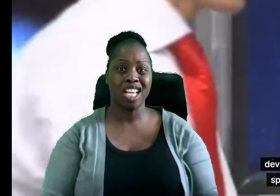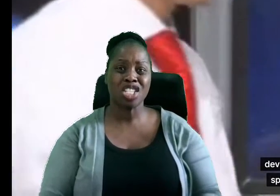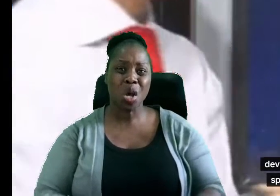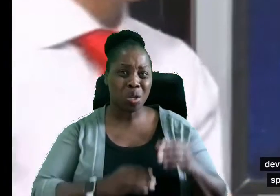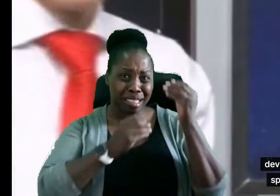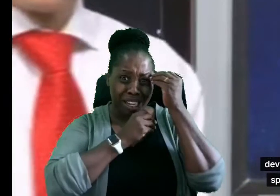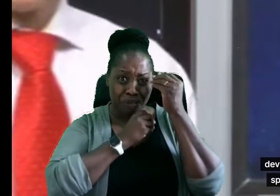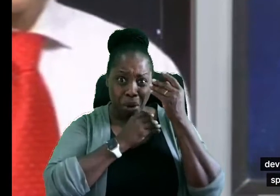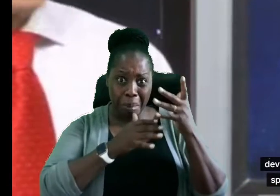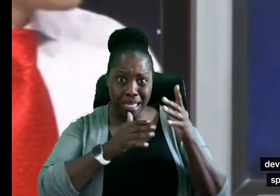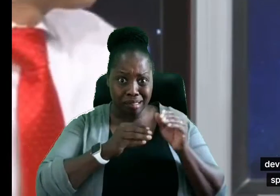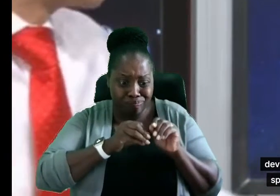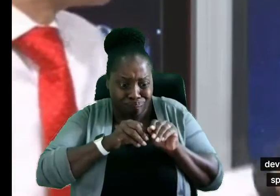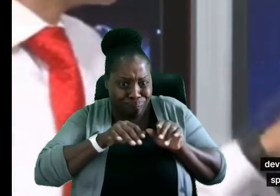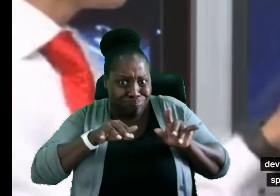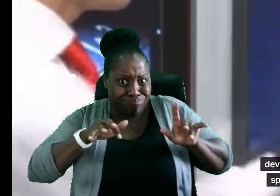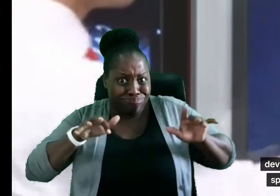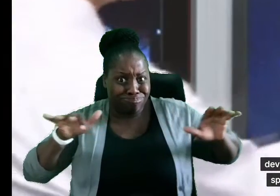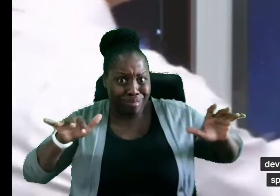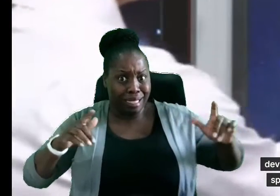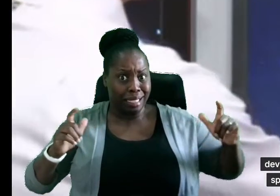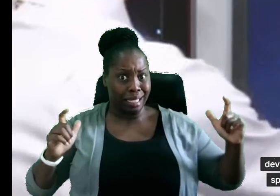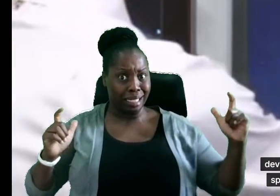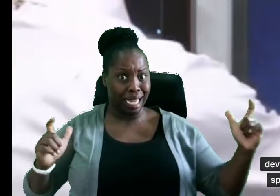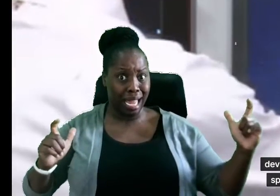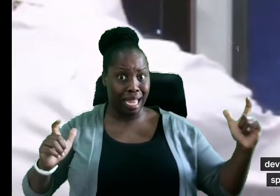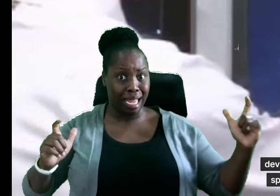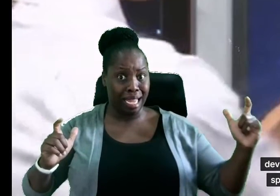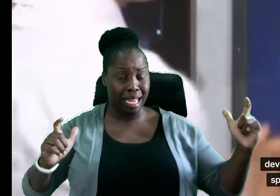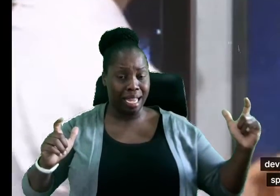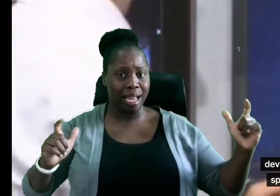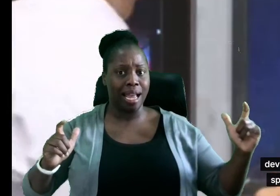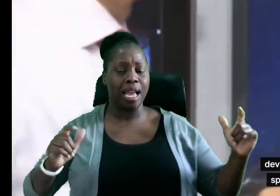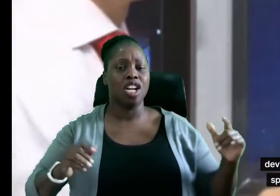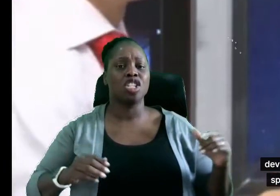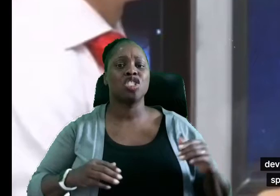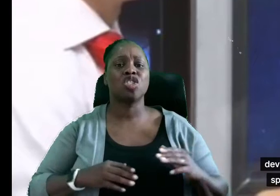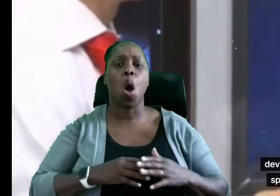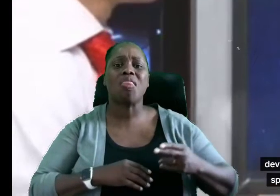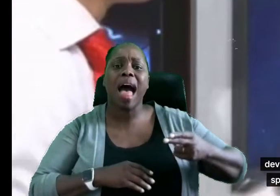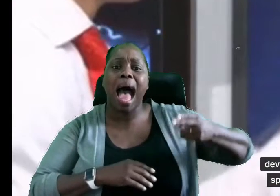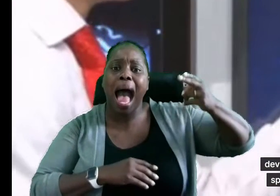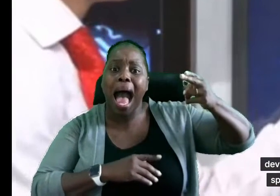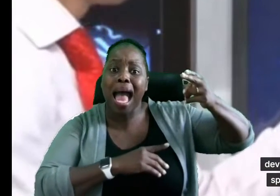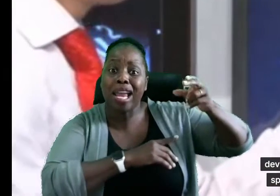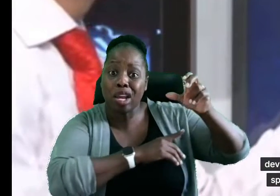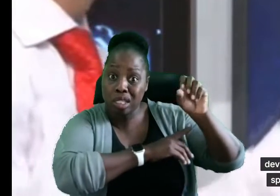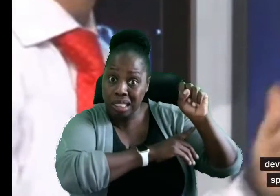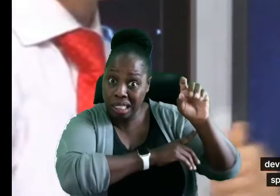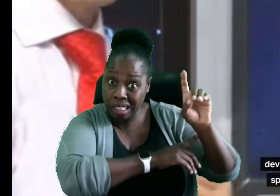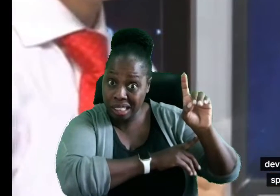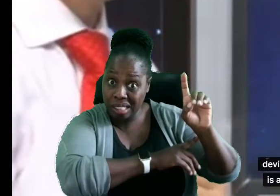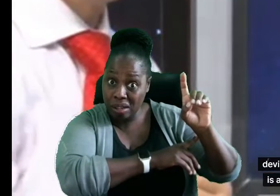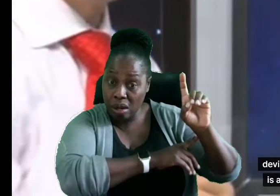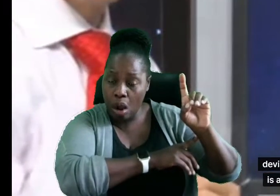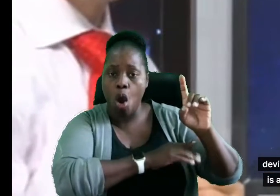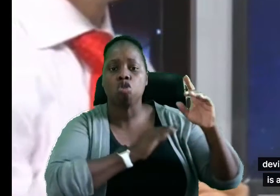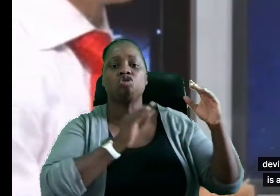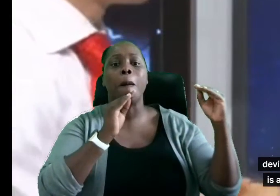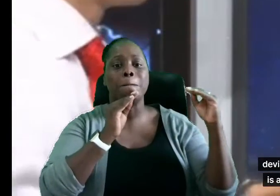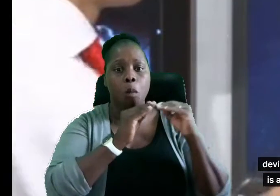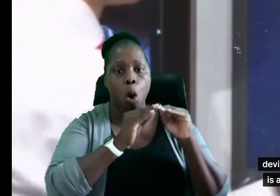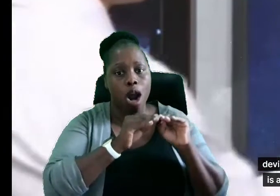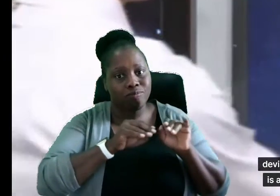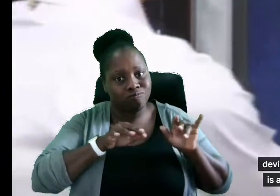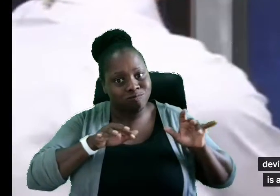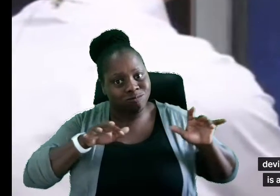In this case, the data is more spread out. The higher the standard